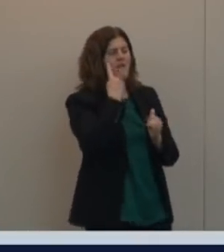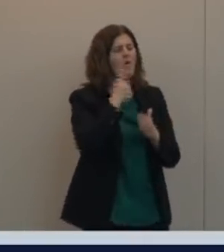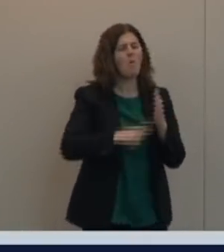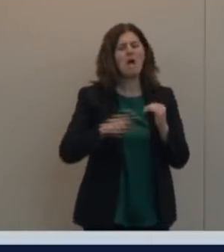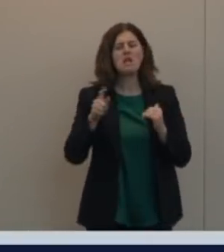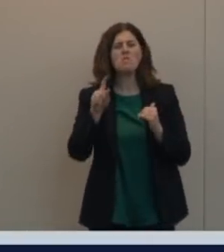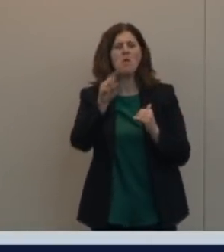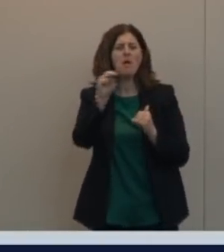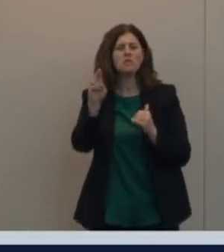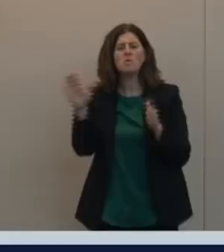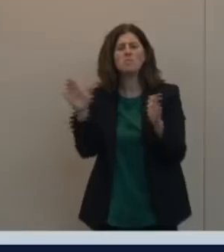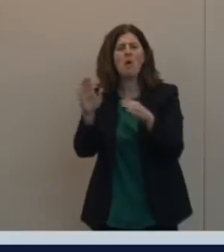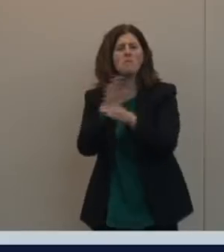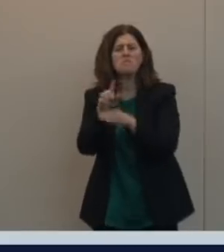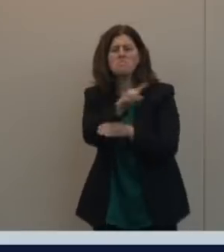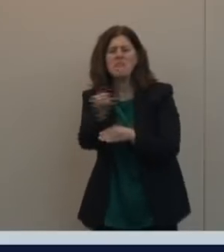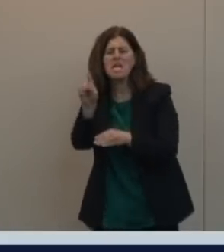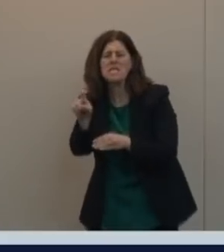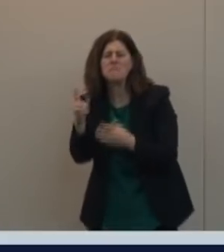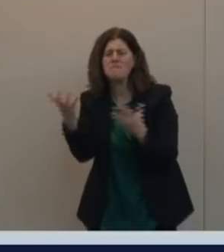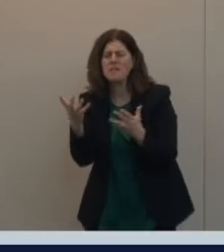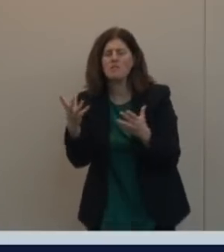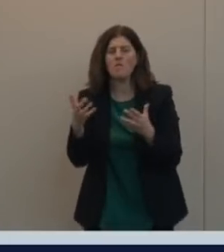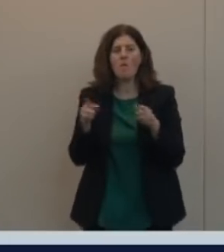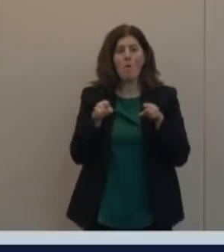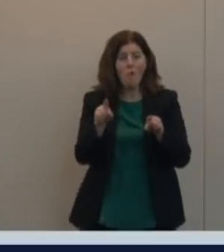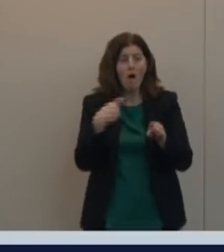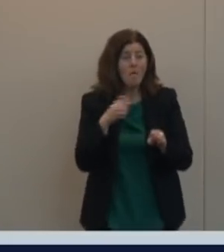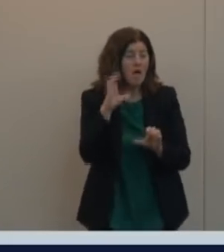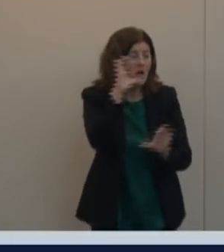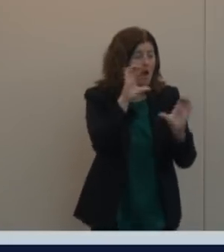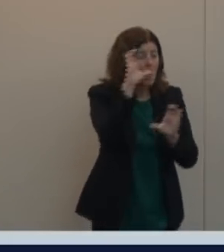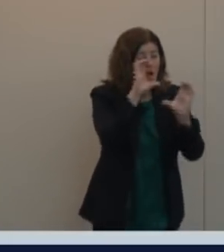of New Mexico small businesses so that as we get